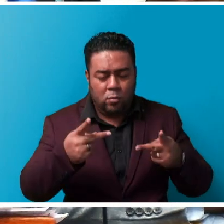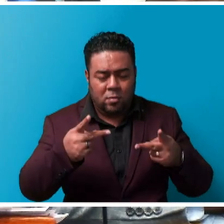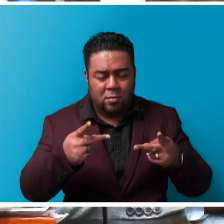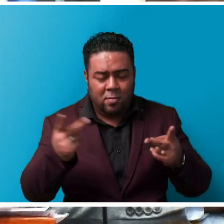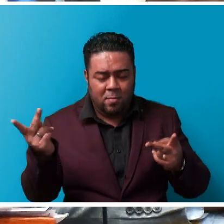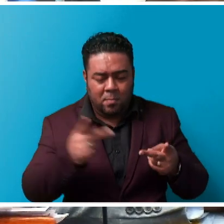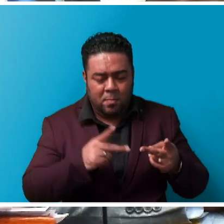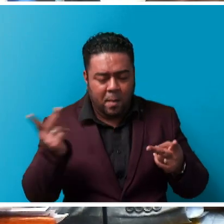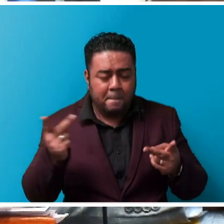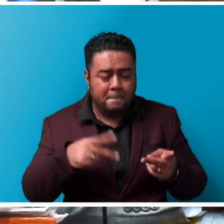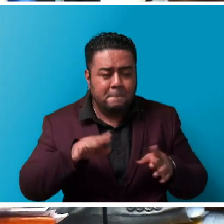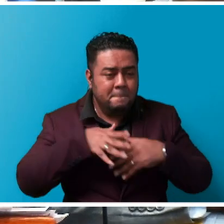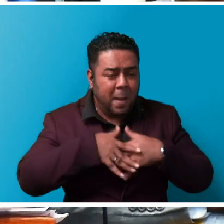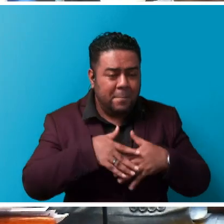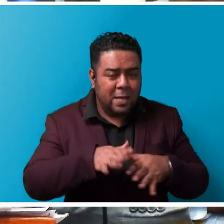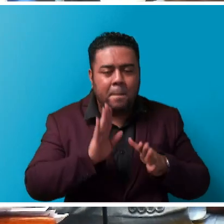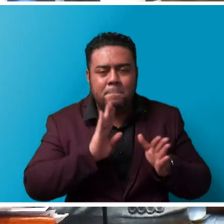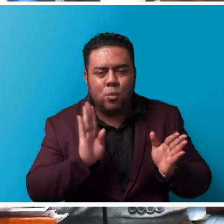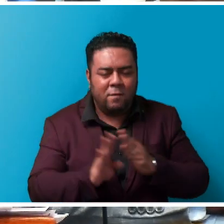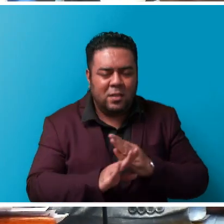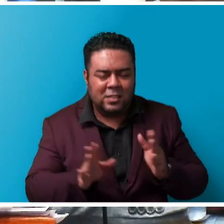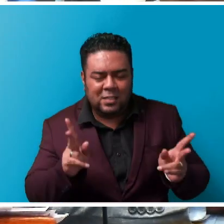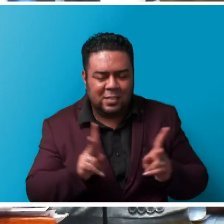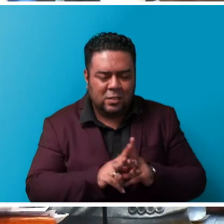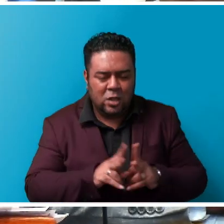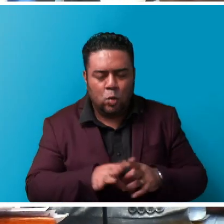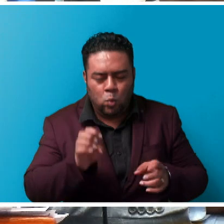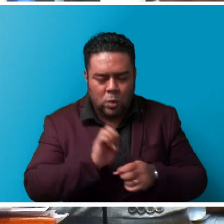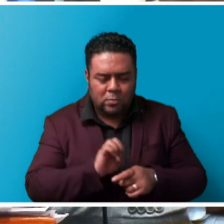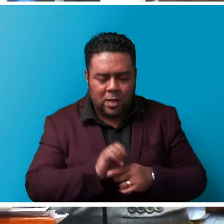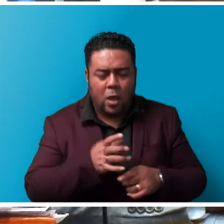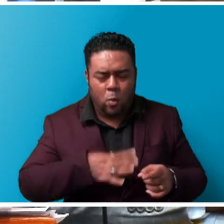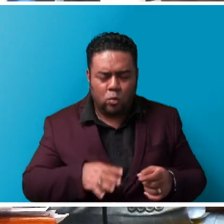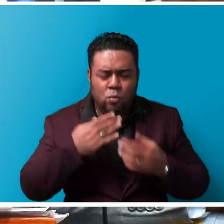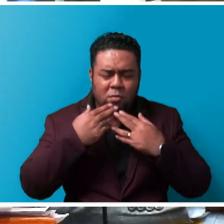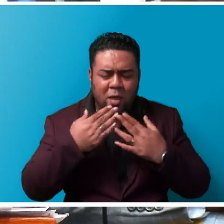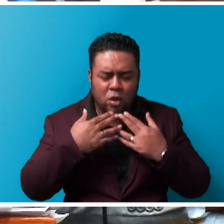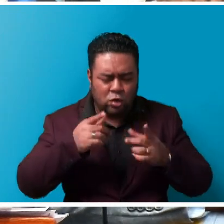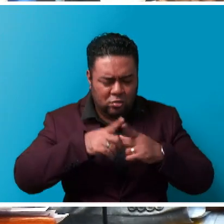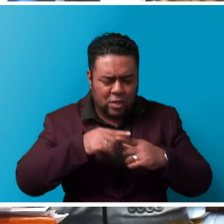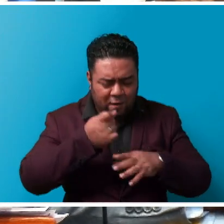between public-private sector engagement. I wish to thank the government of Japan,